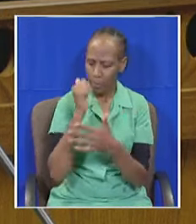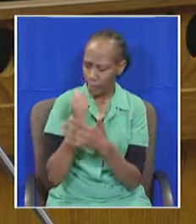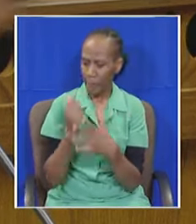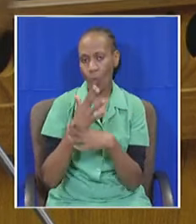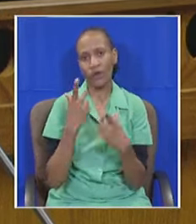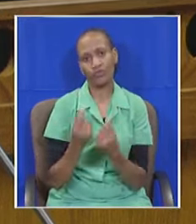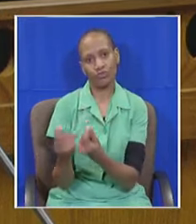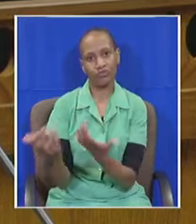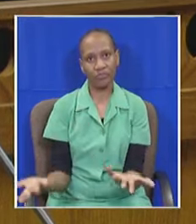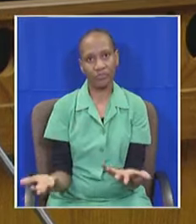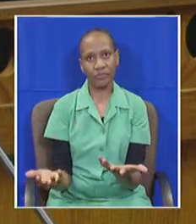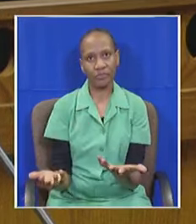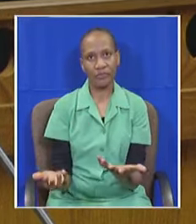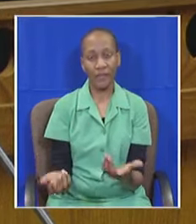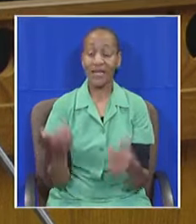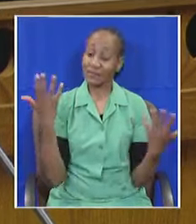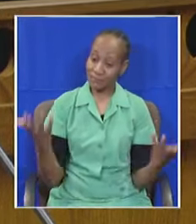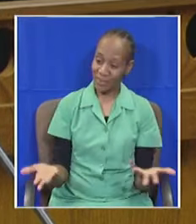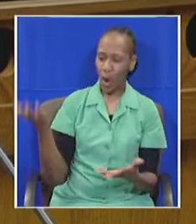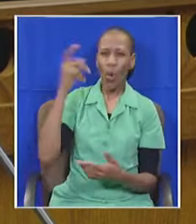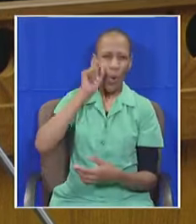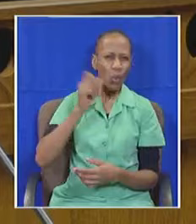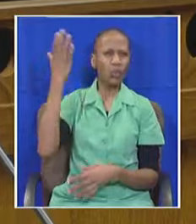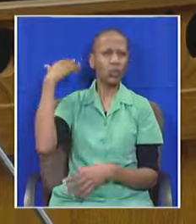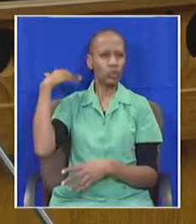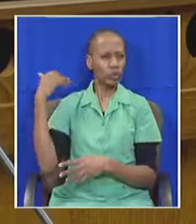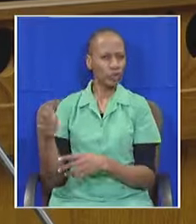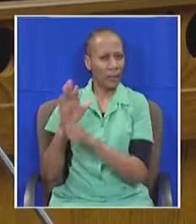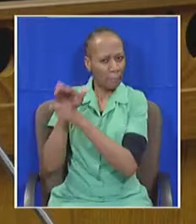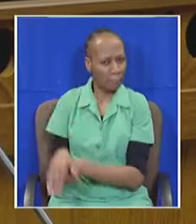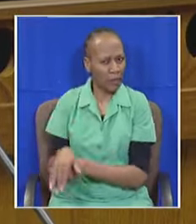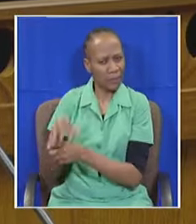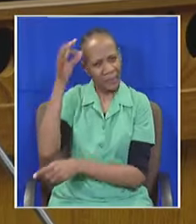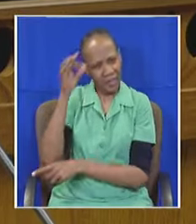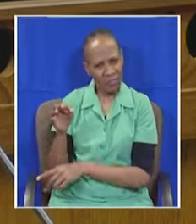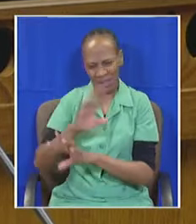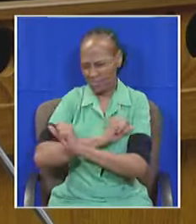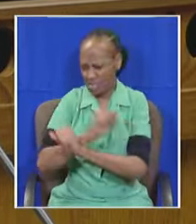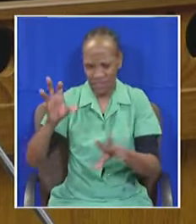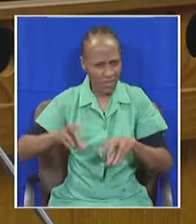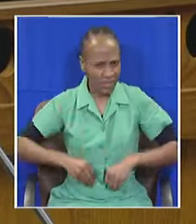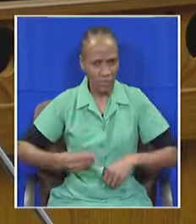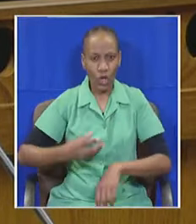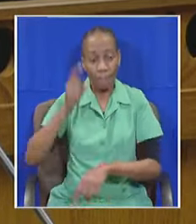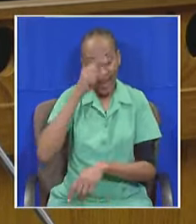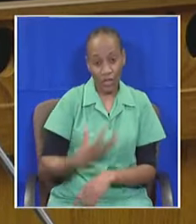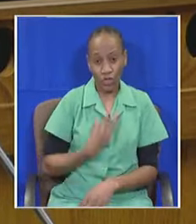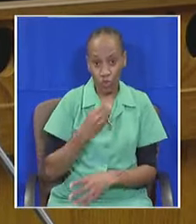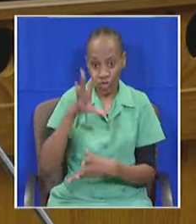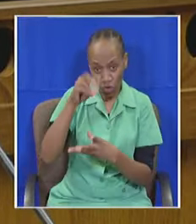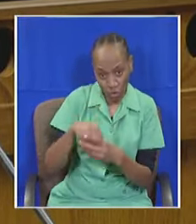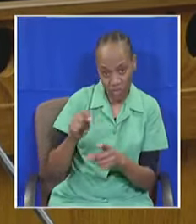the old verkrampte apartheid regime did not allow young black South Africans to be trained as artisans.